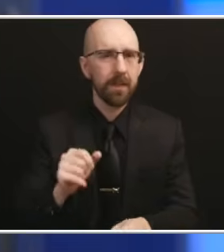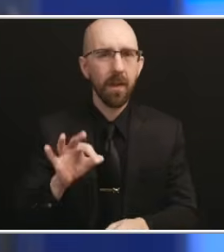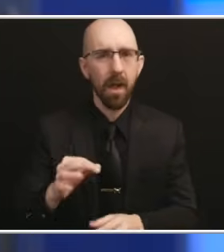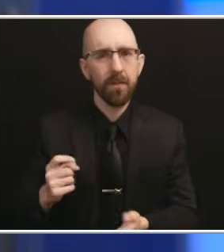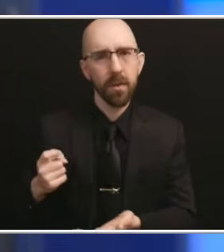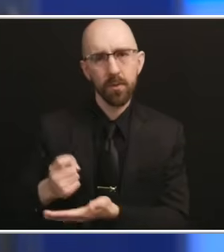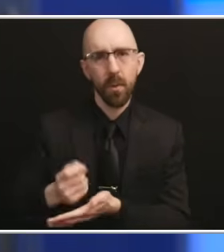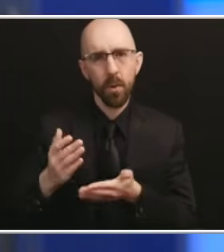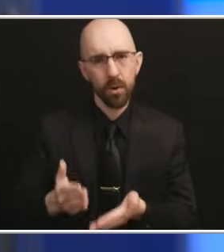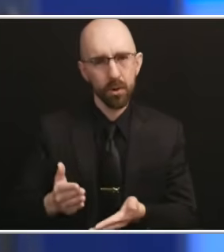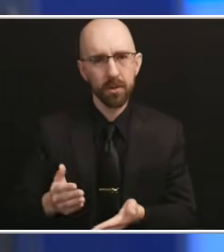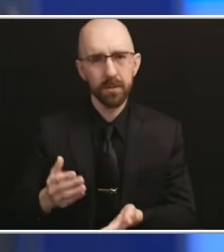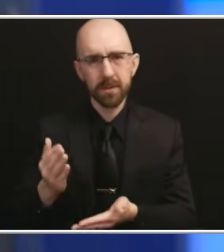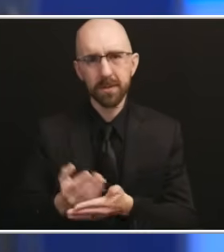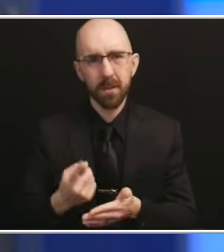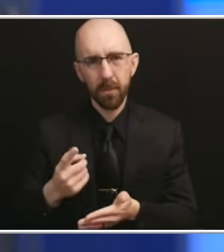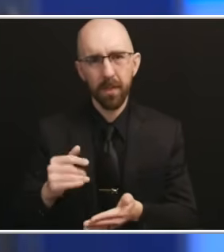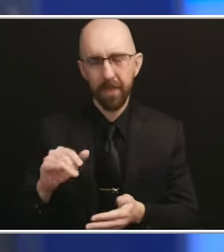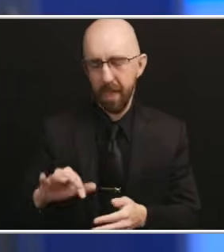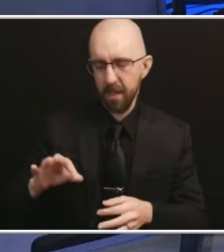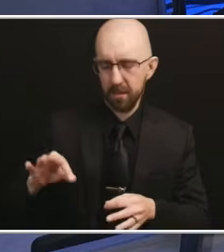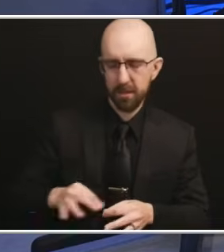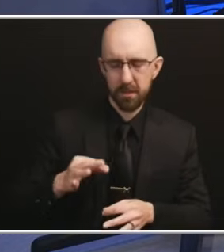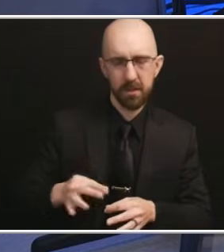of sewing that graft into the recipient.